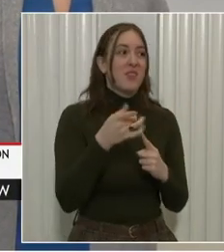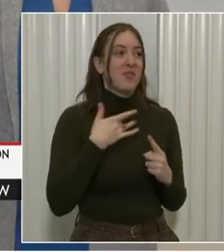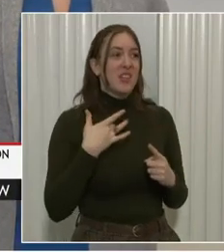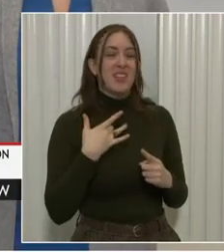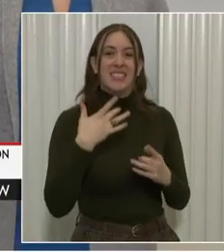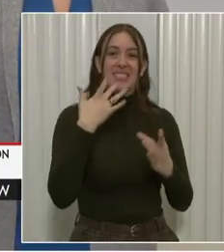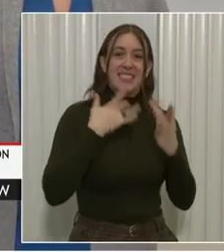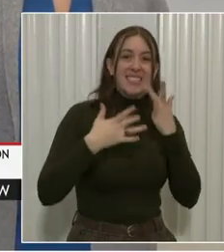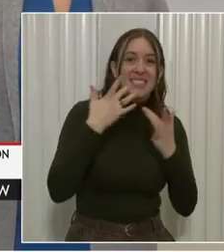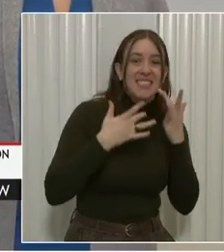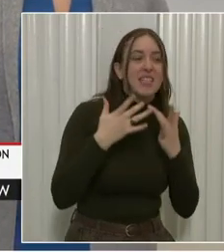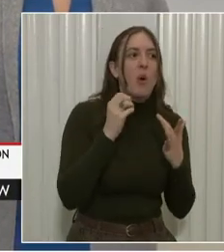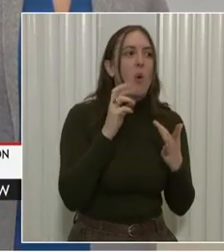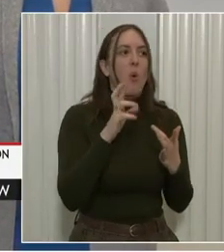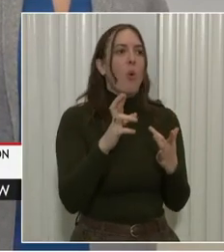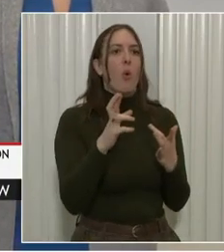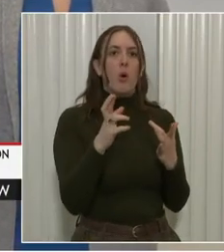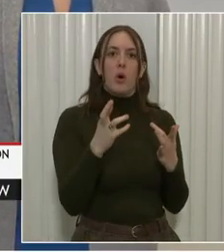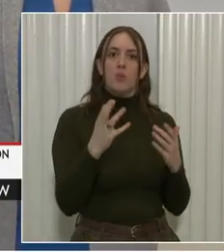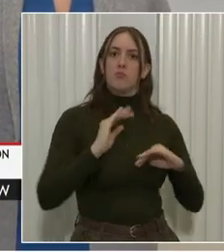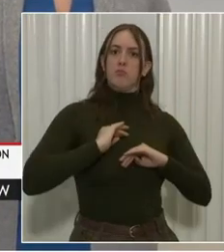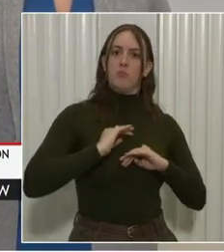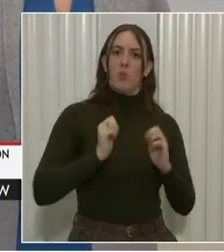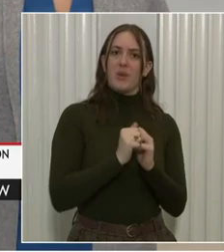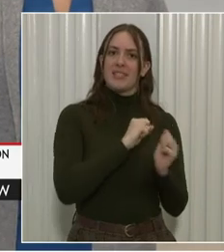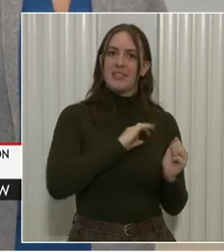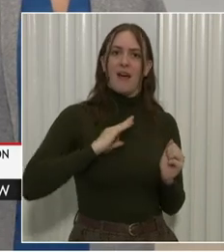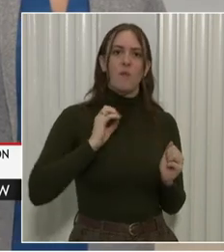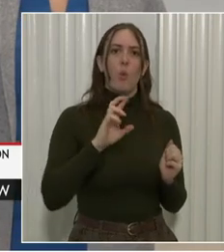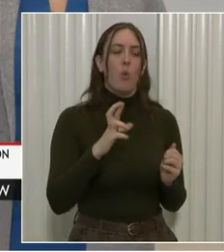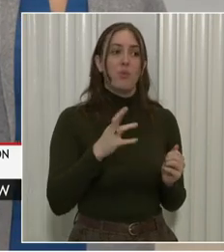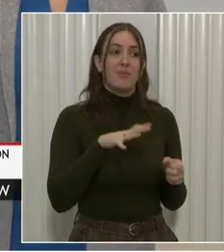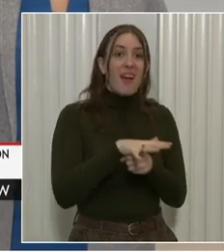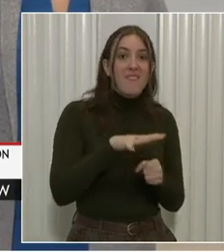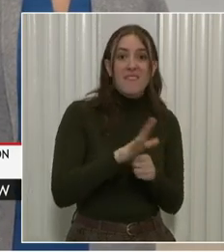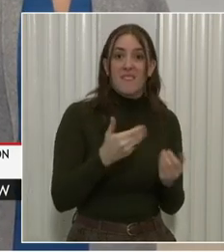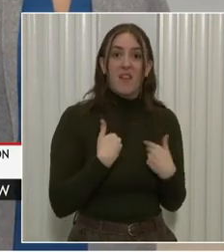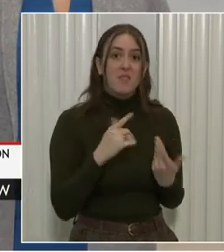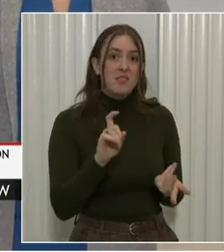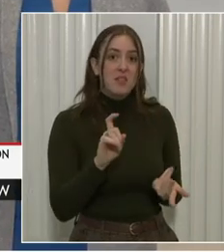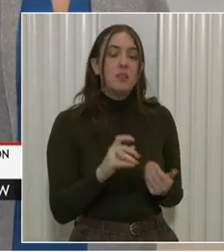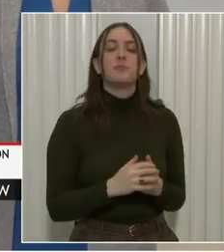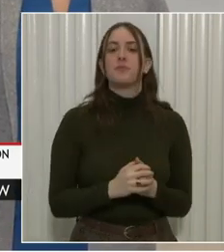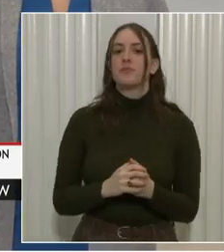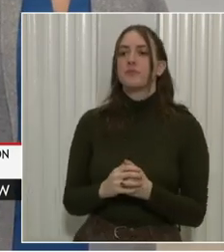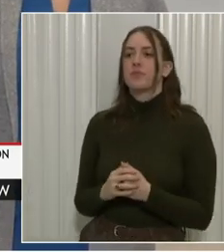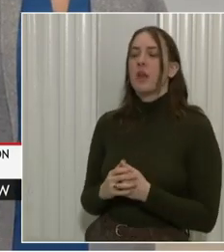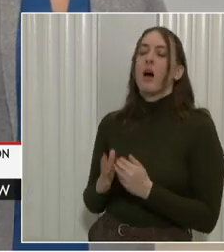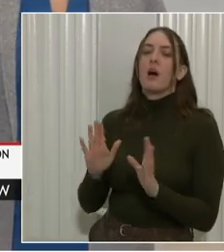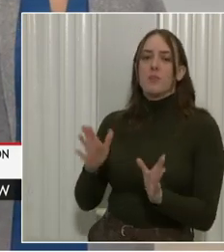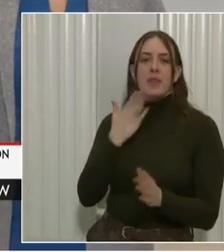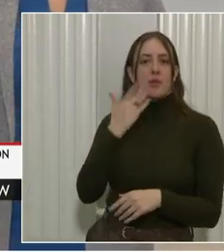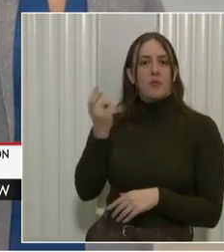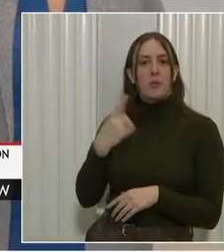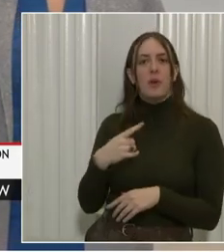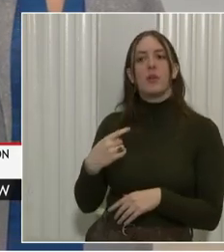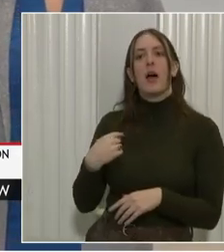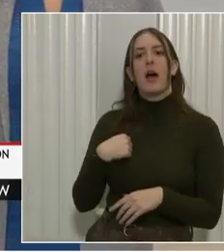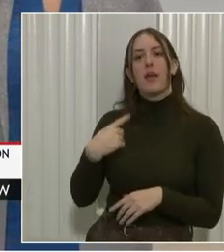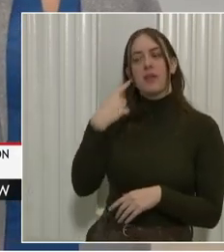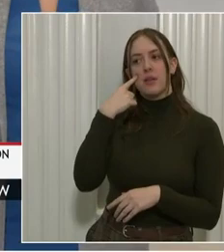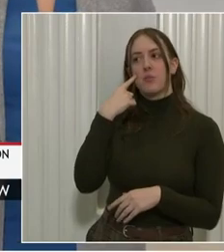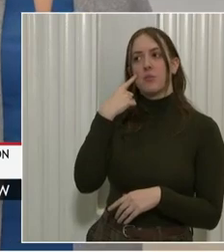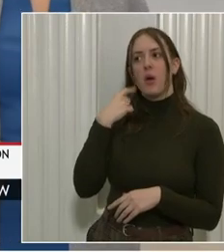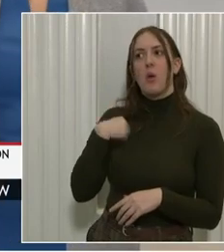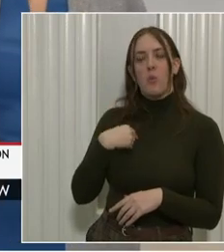as bad as MPD? Well, thanks for the question. I think what I'd really like to say is we just had 85